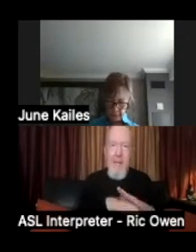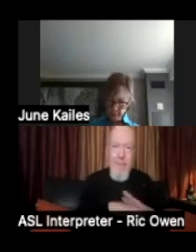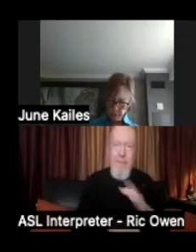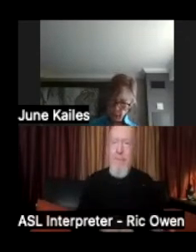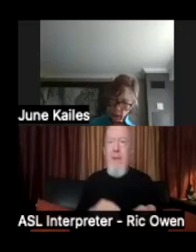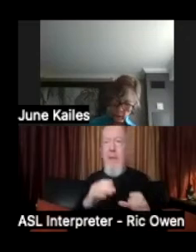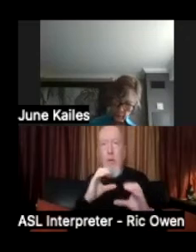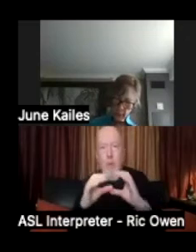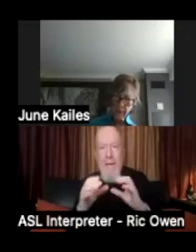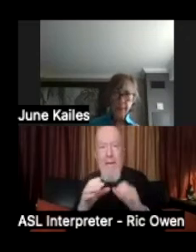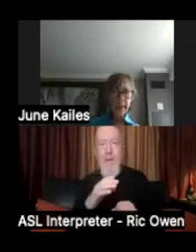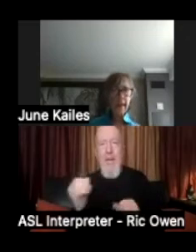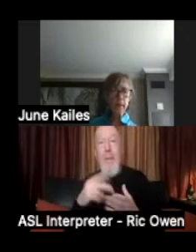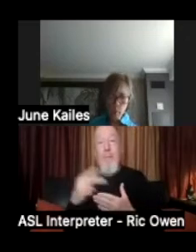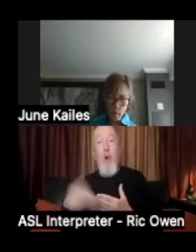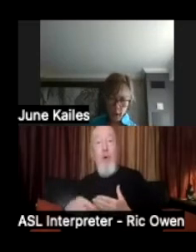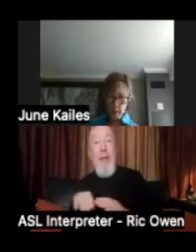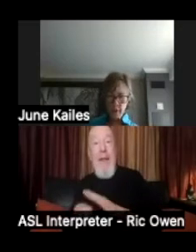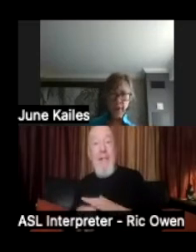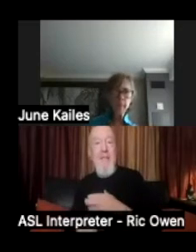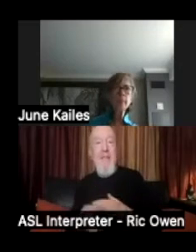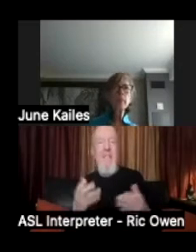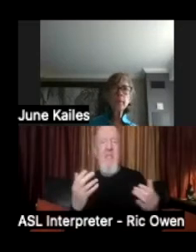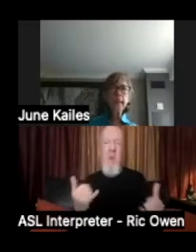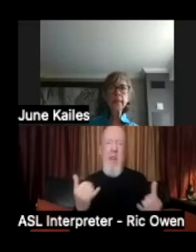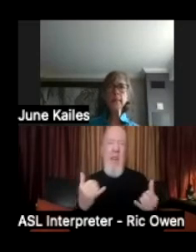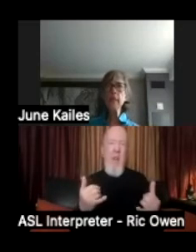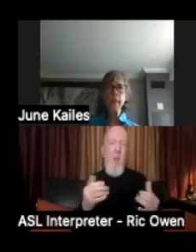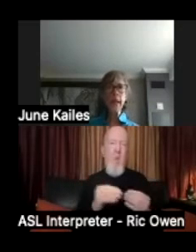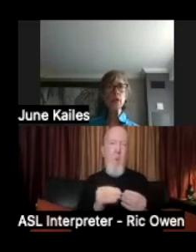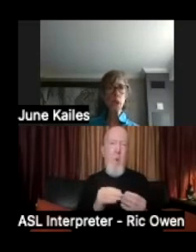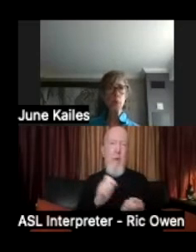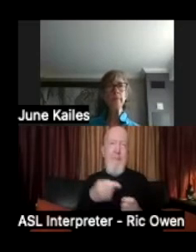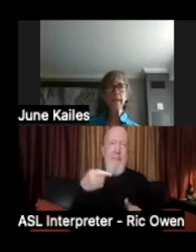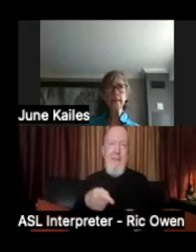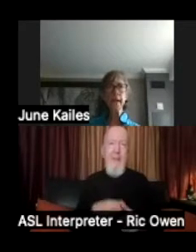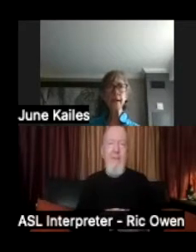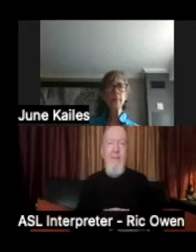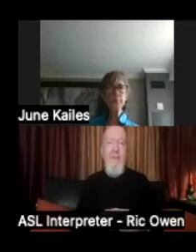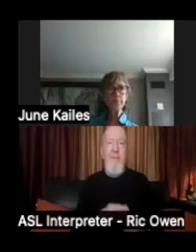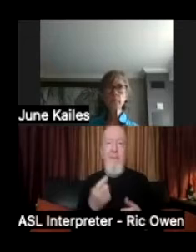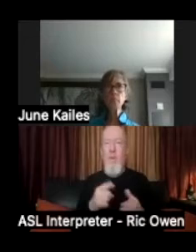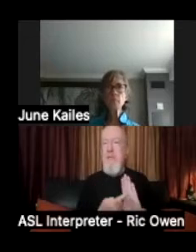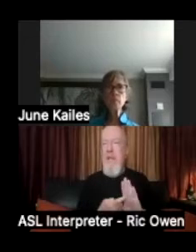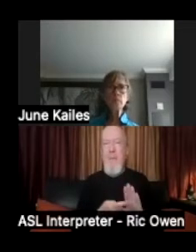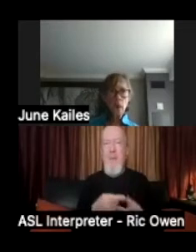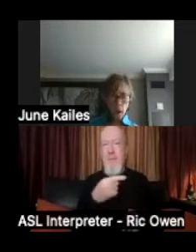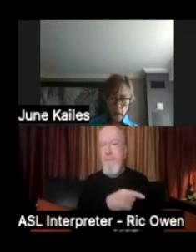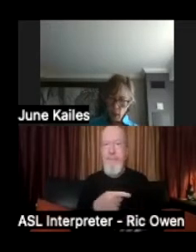access. So let's get a little more concrete. Let's take Pedro. Next slide.